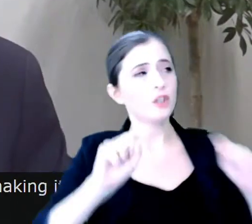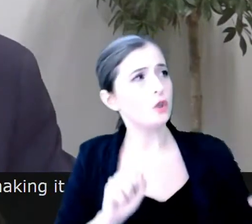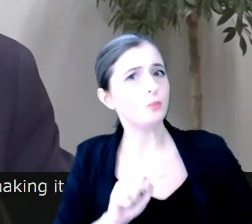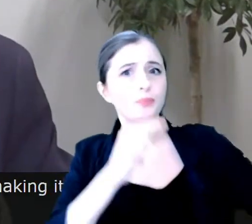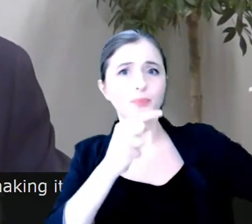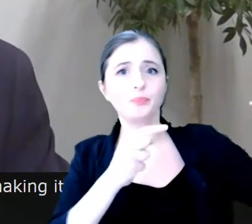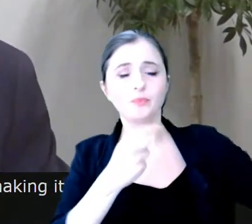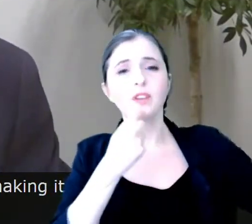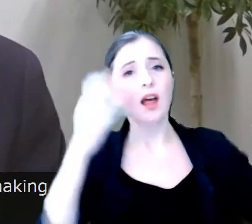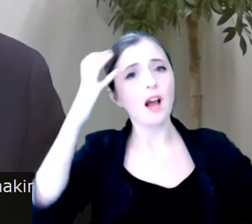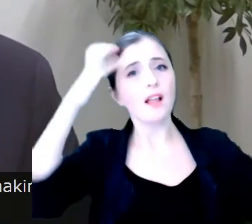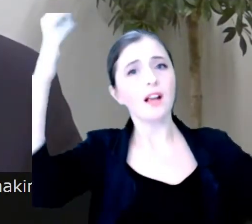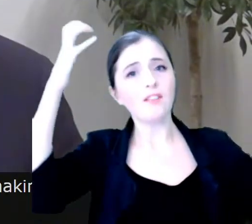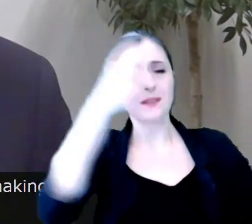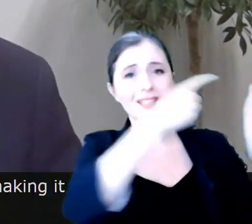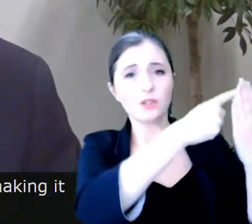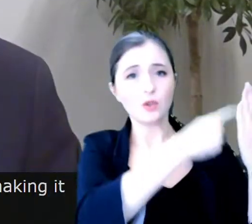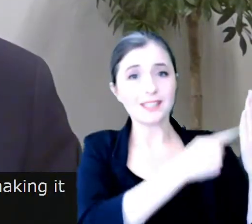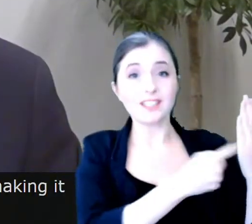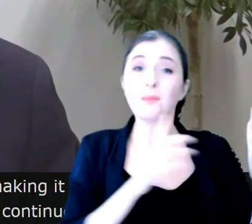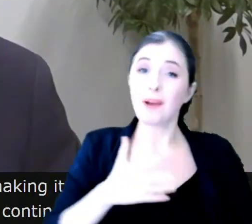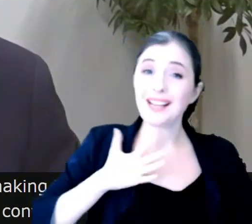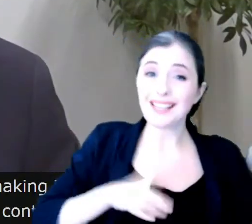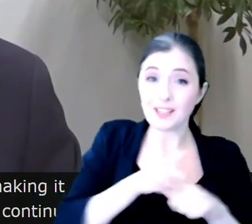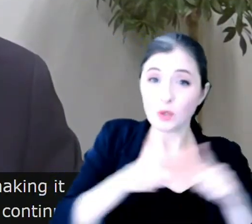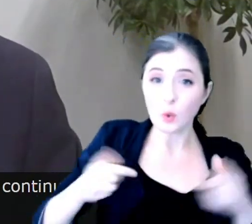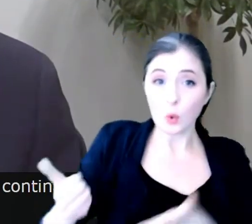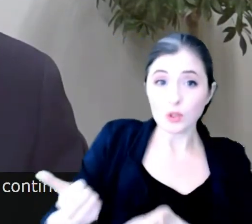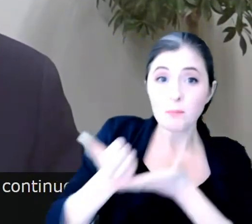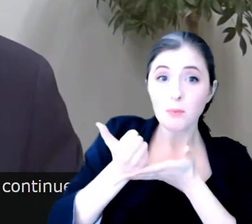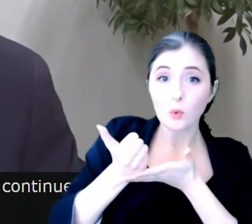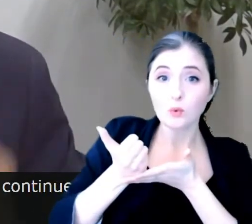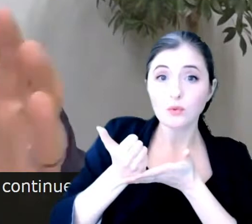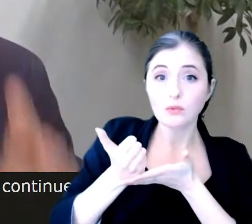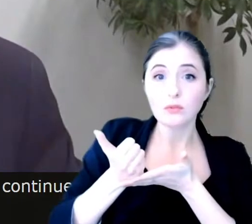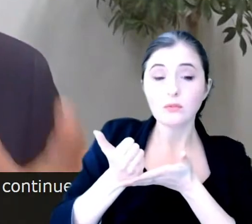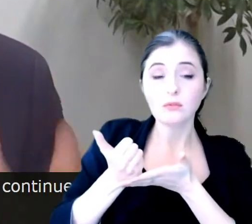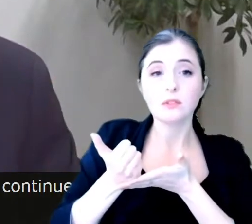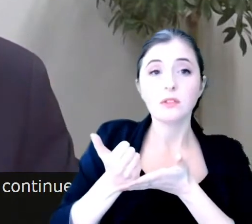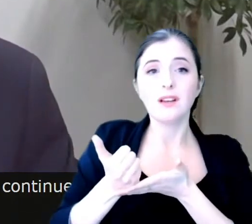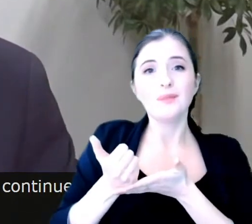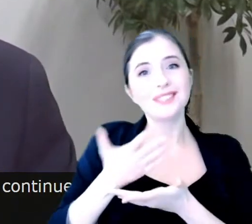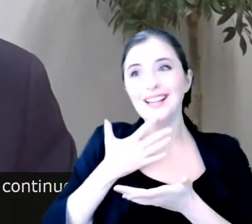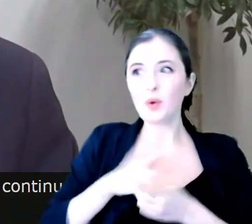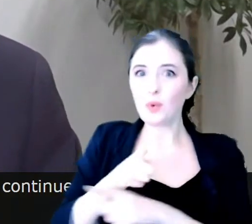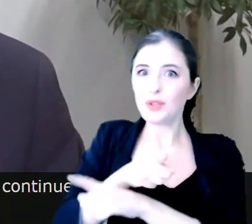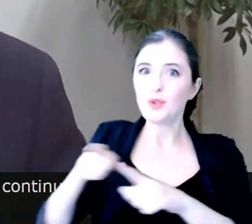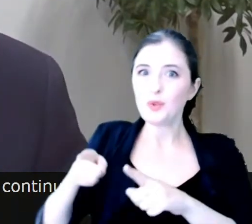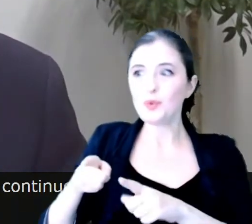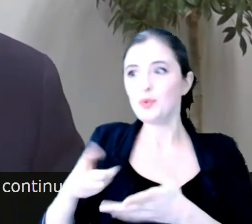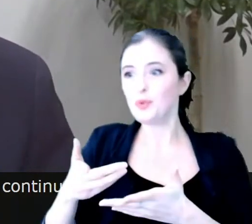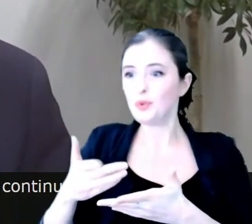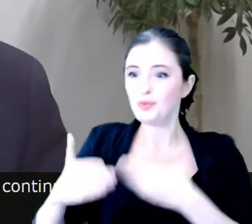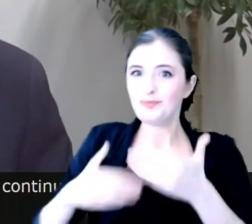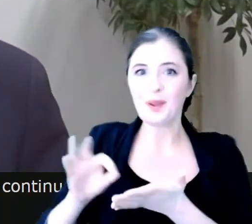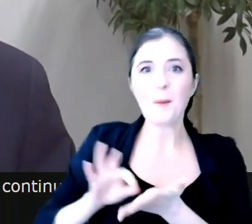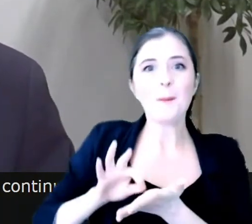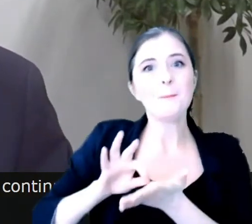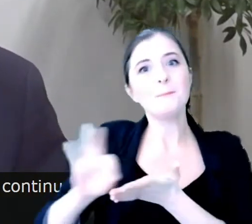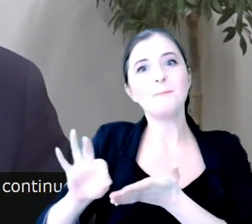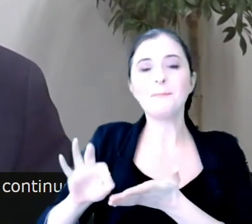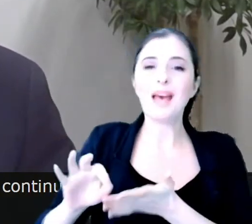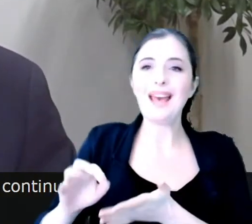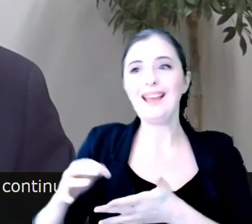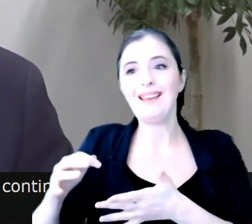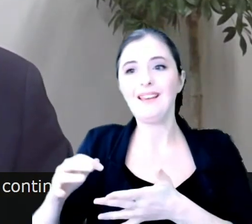but I need the support of Londoners to avoid Londoners having to pay the price for doing the right thing during the pandemic and staying at